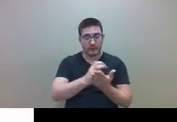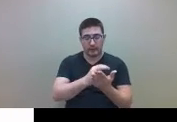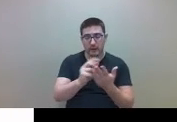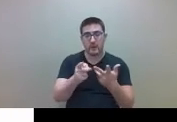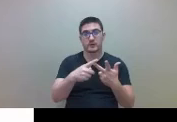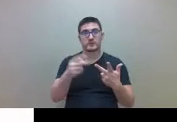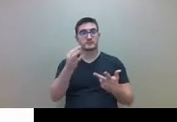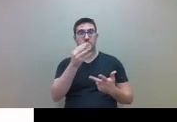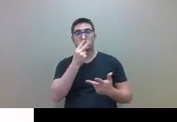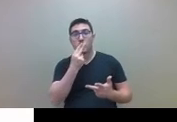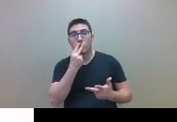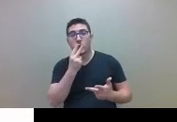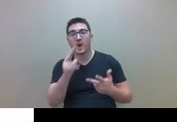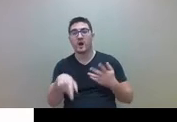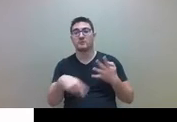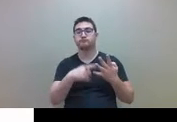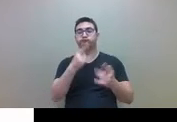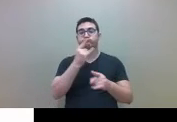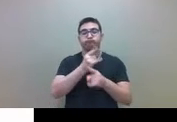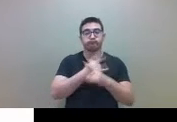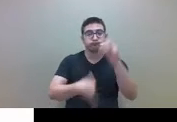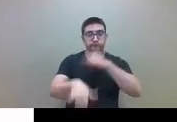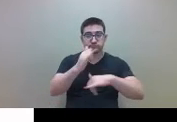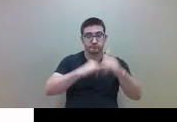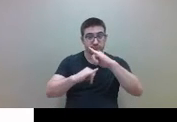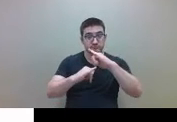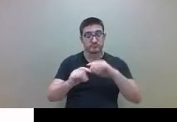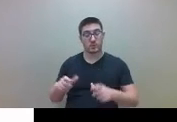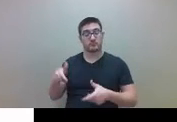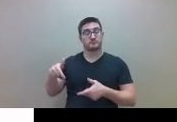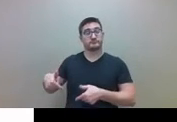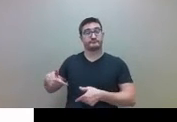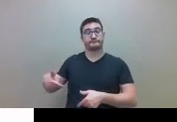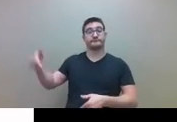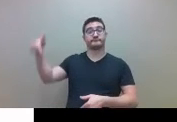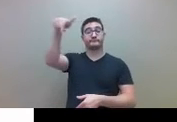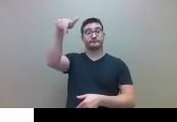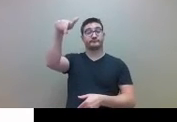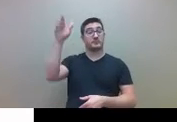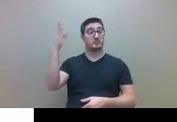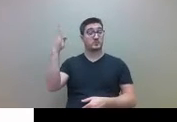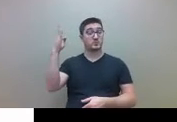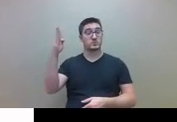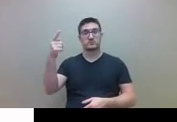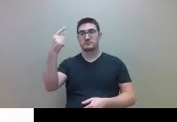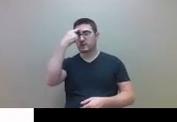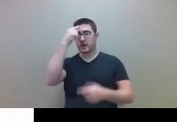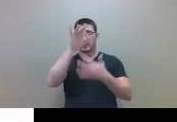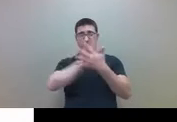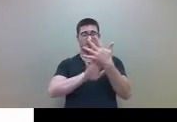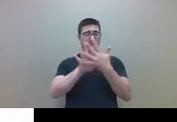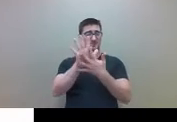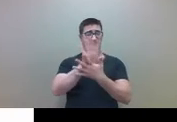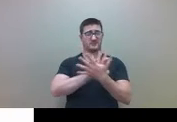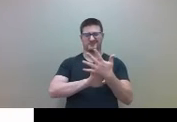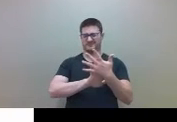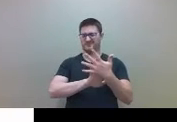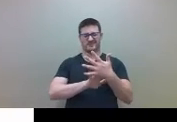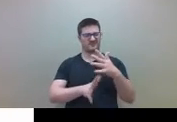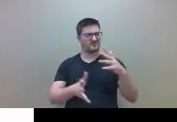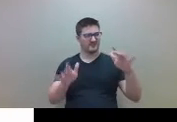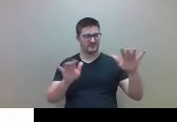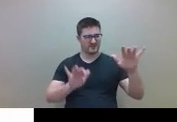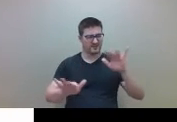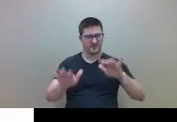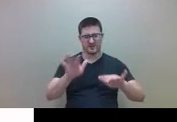super restless. The mind, are you worried? Do you have brain fog? You're muddled, making